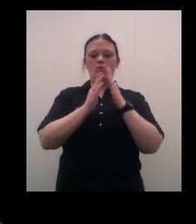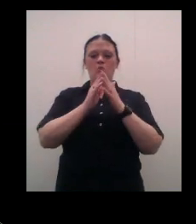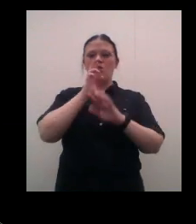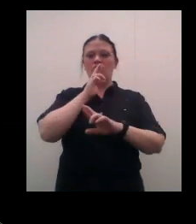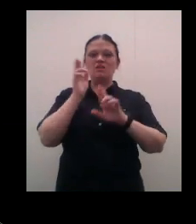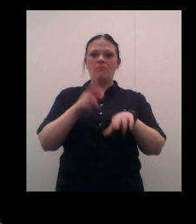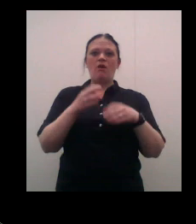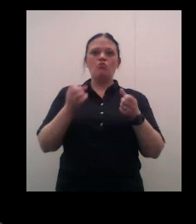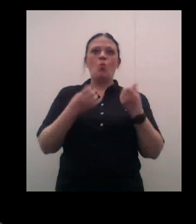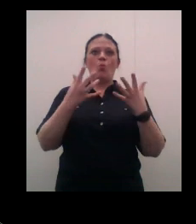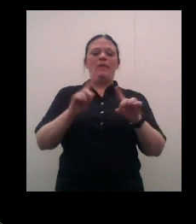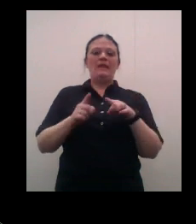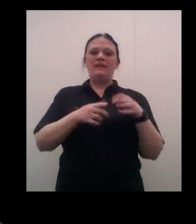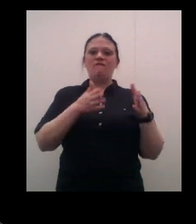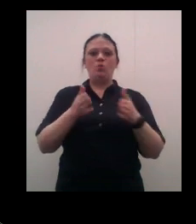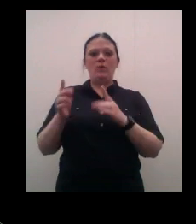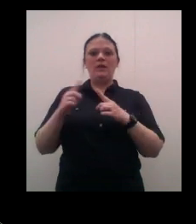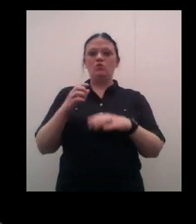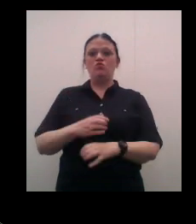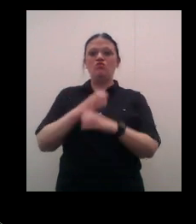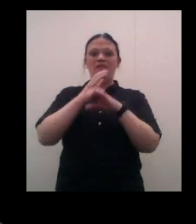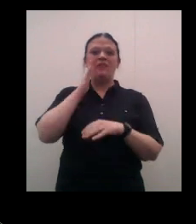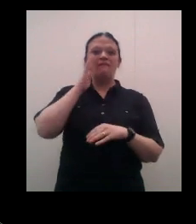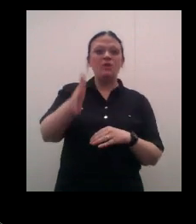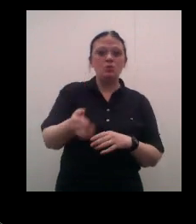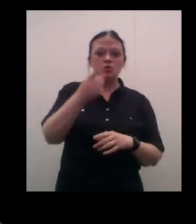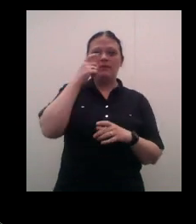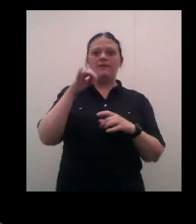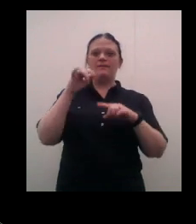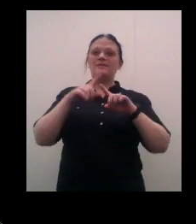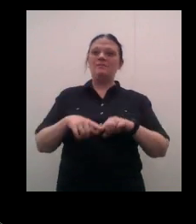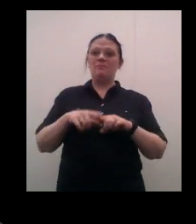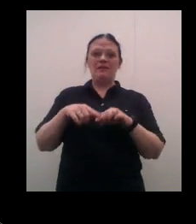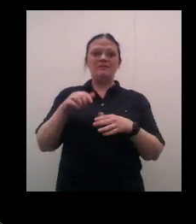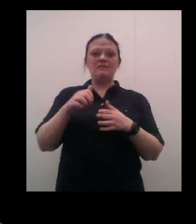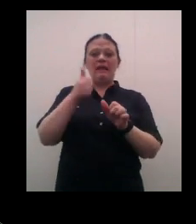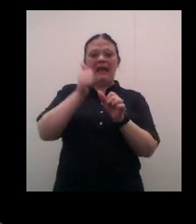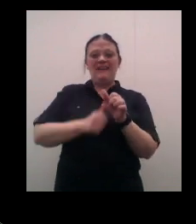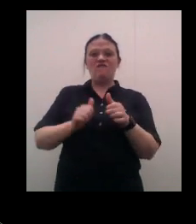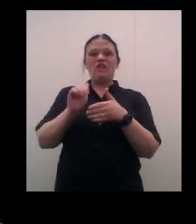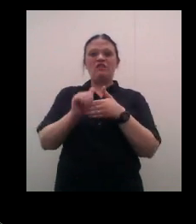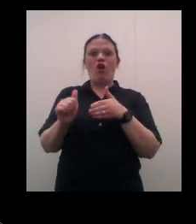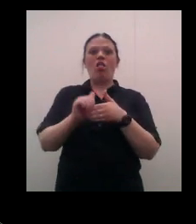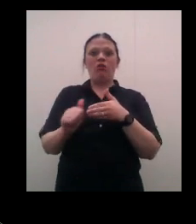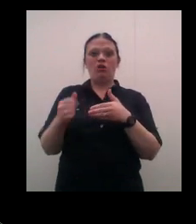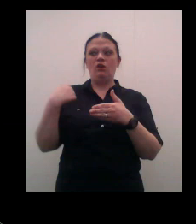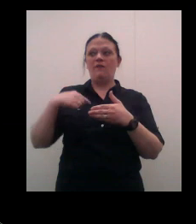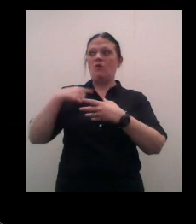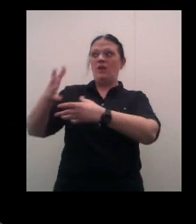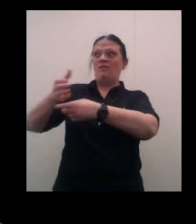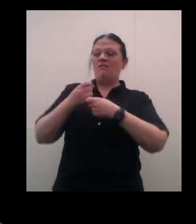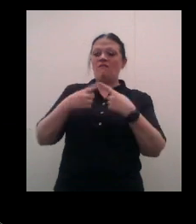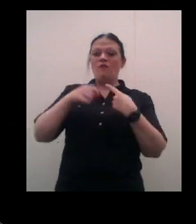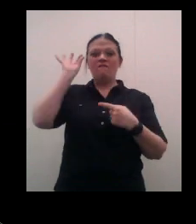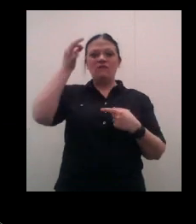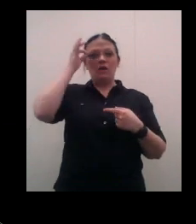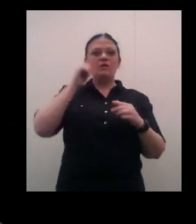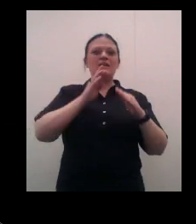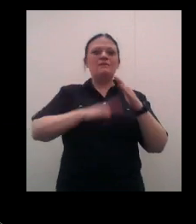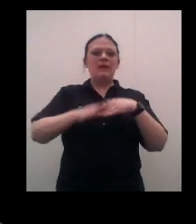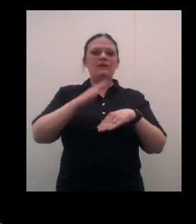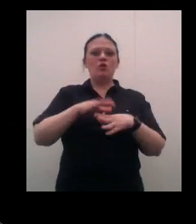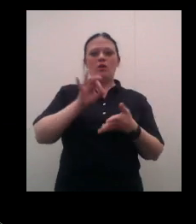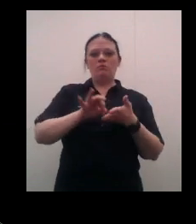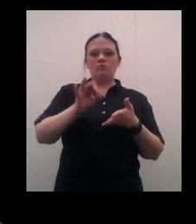respond in so many different ways to crises in the future, because it depends. Every dollar that we get from the federal government is based on our